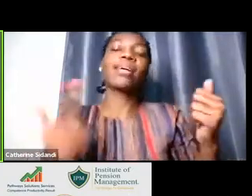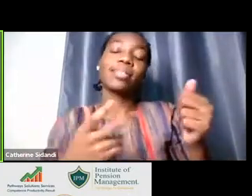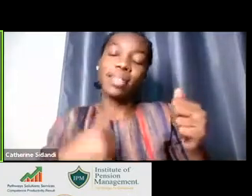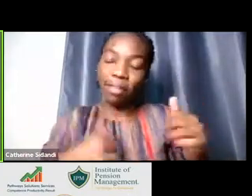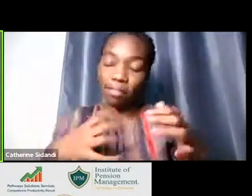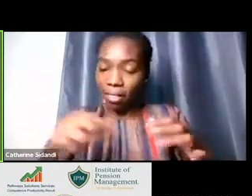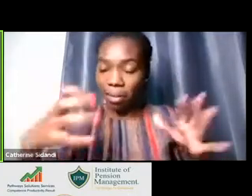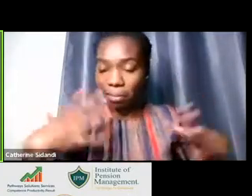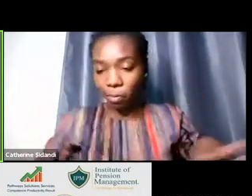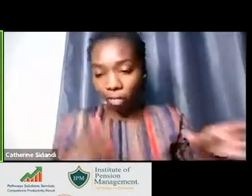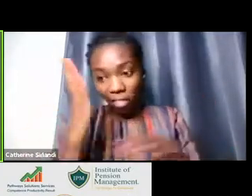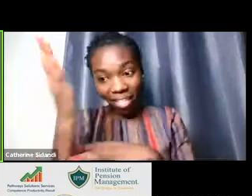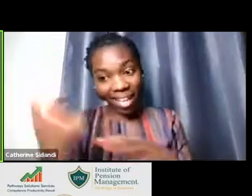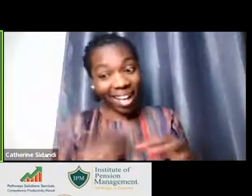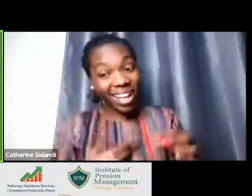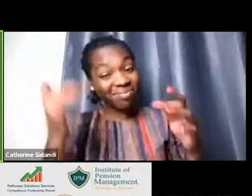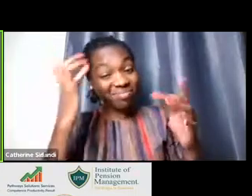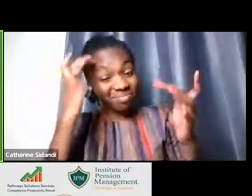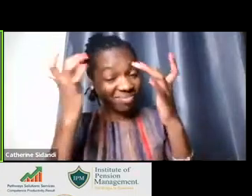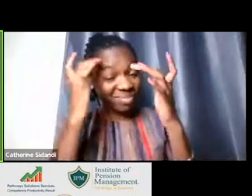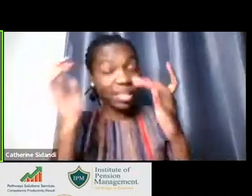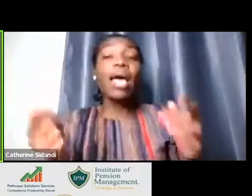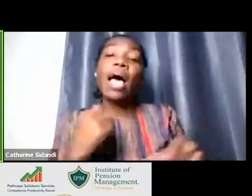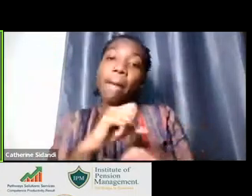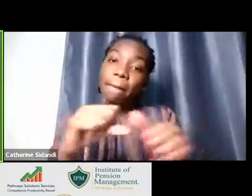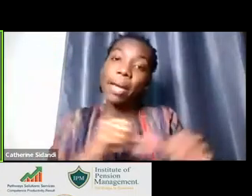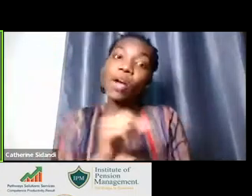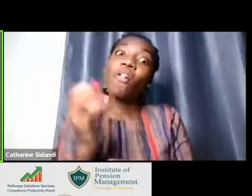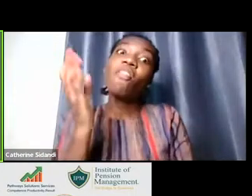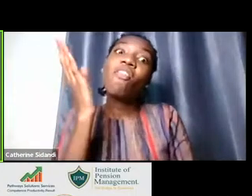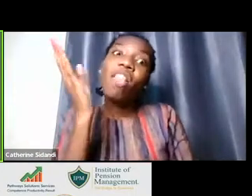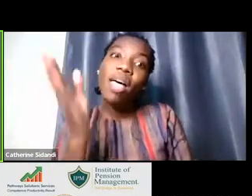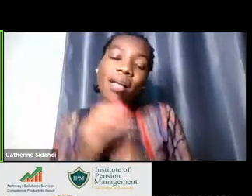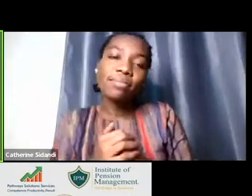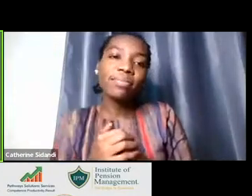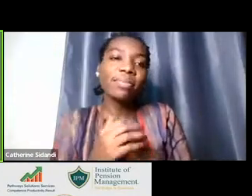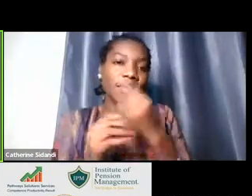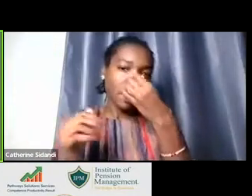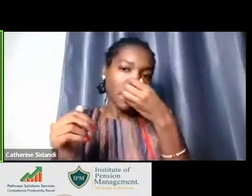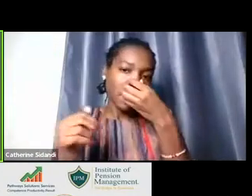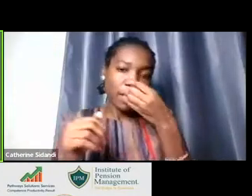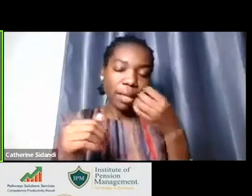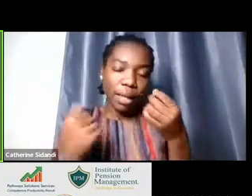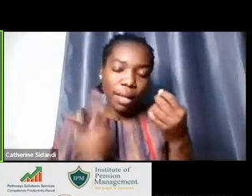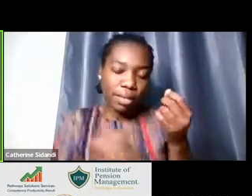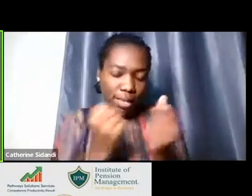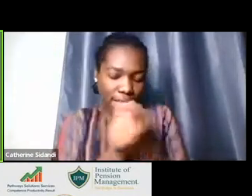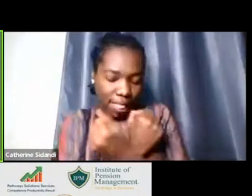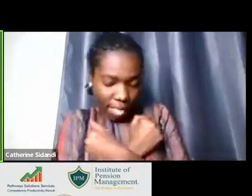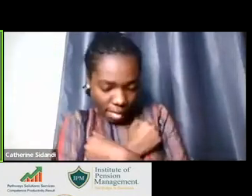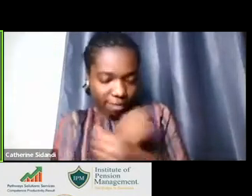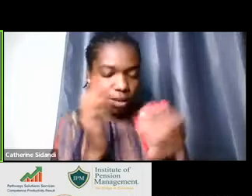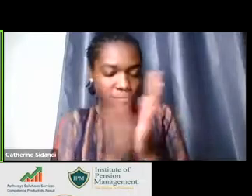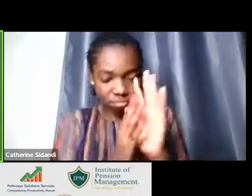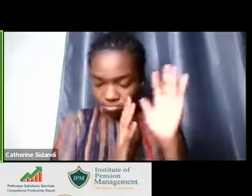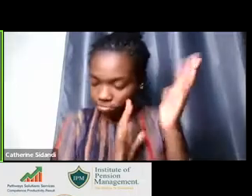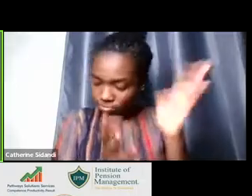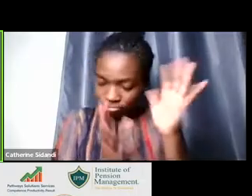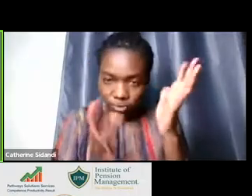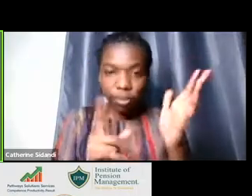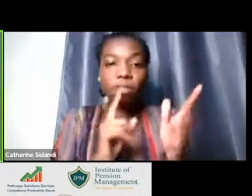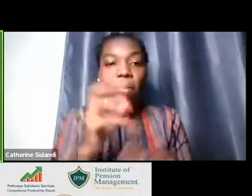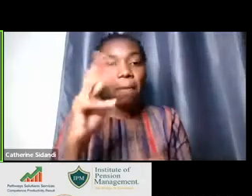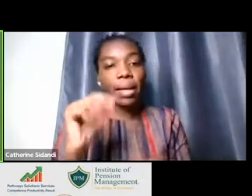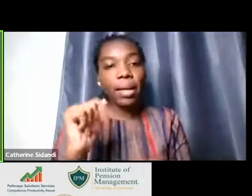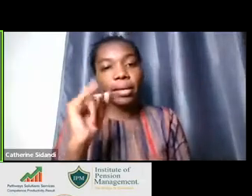We recognize your presence. And of course, our followers from Kenya, we love you and we appreciate you. So Maina Charles Megwe